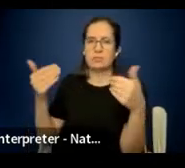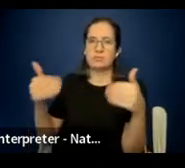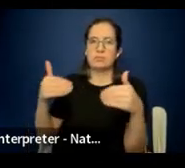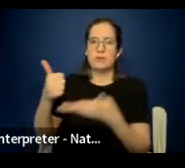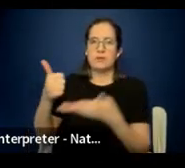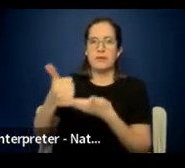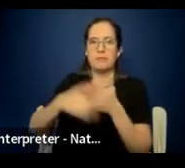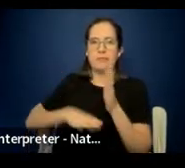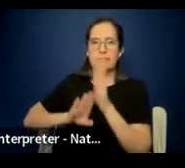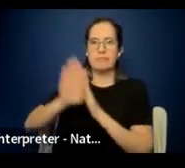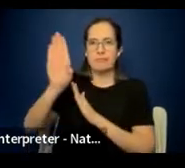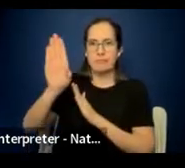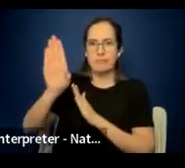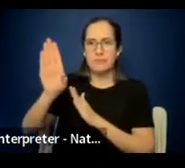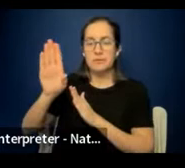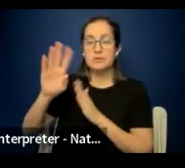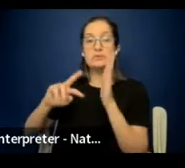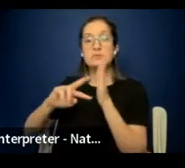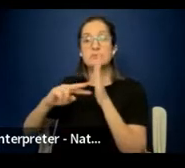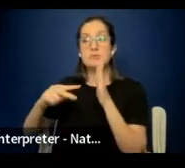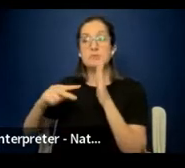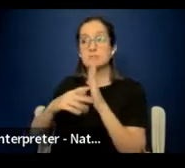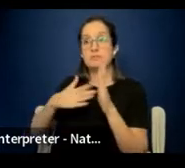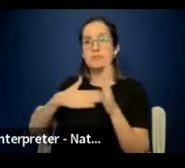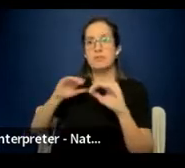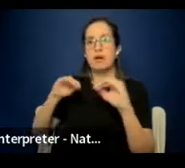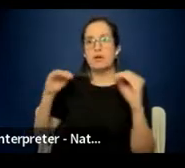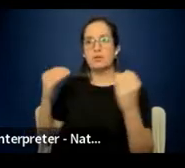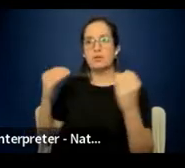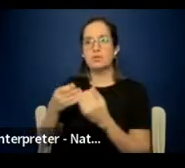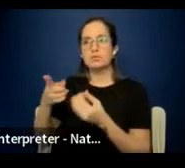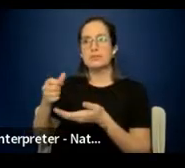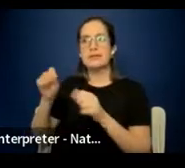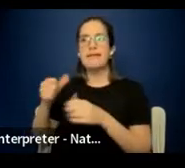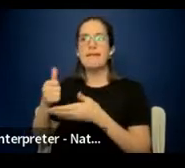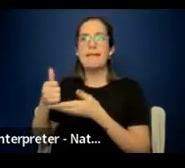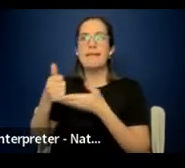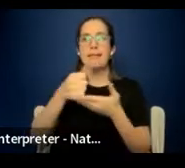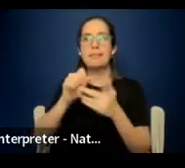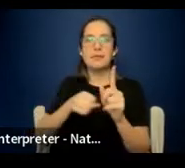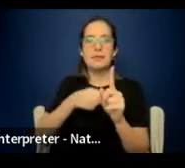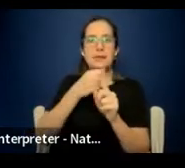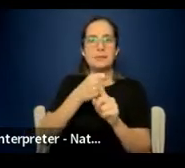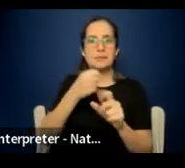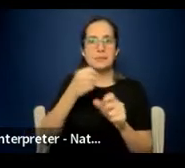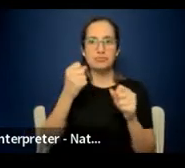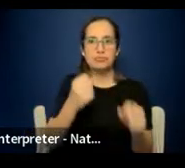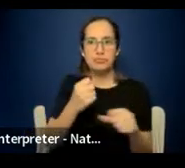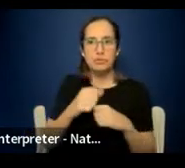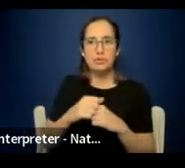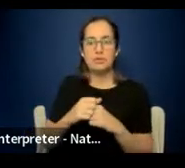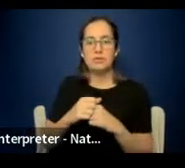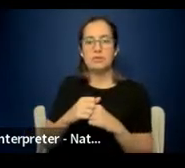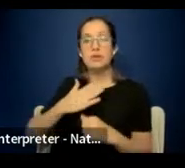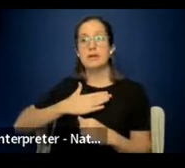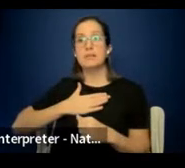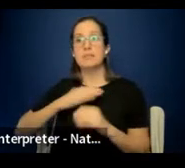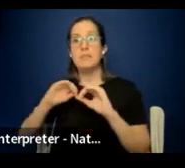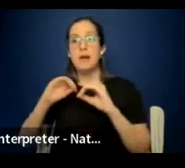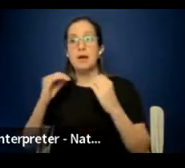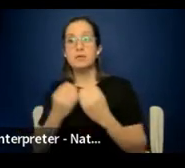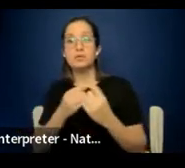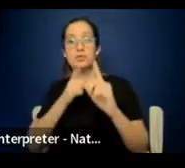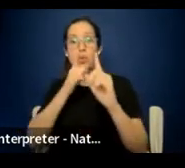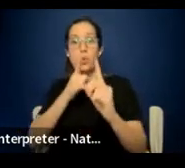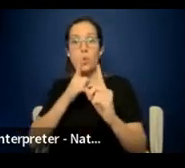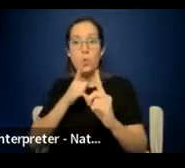organization's capacity and our impact. We have the ability to help our organization sort of better meet its goals.